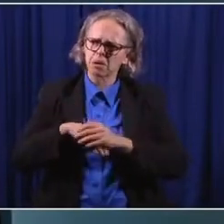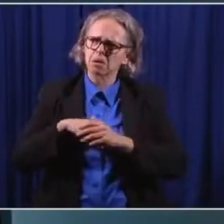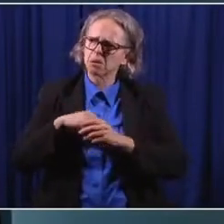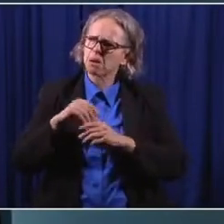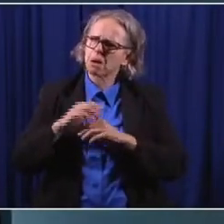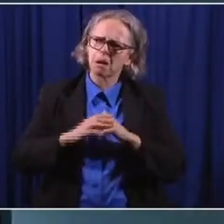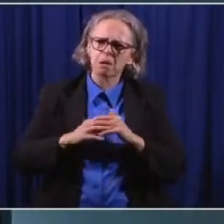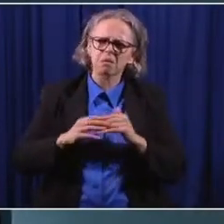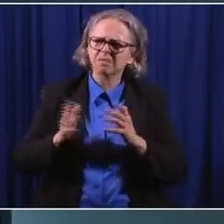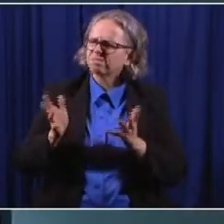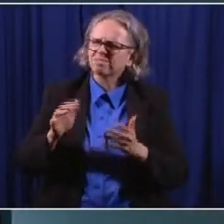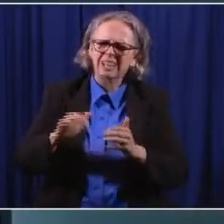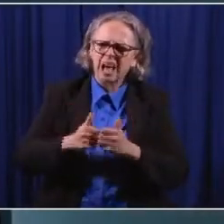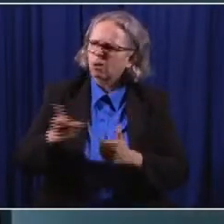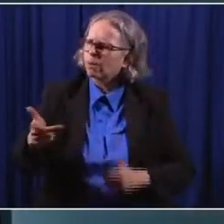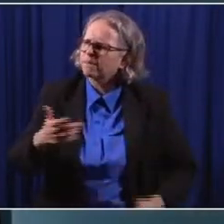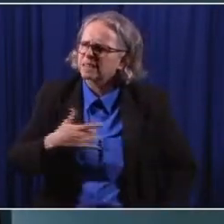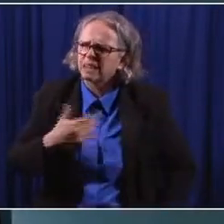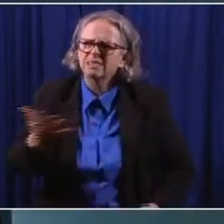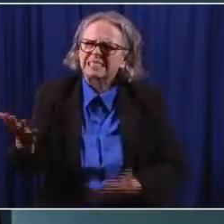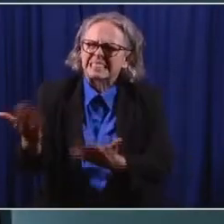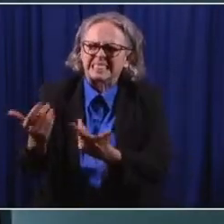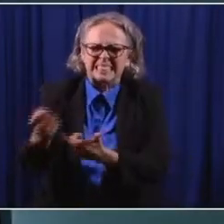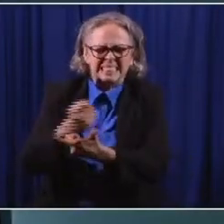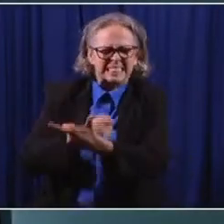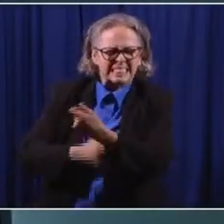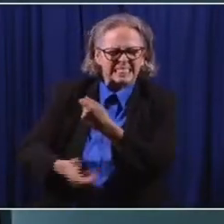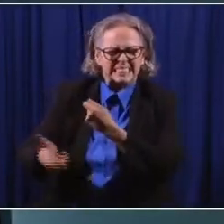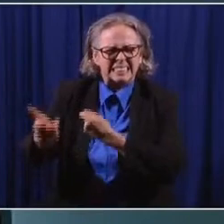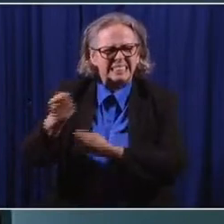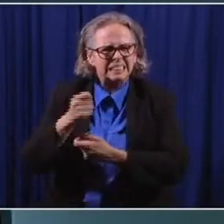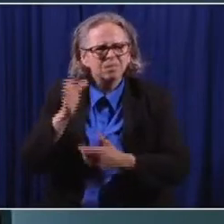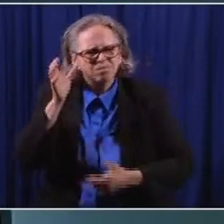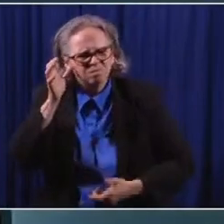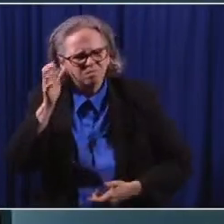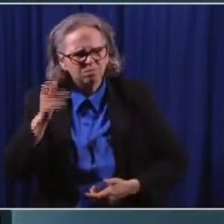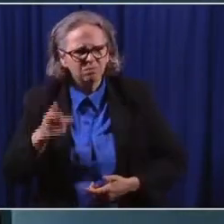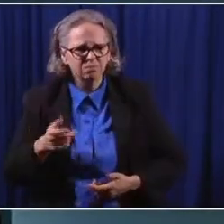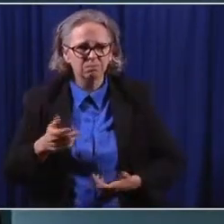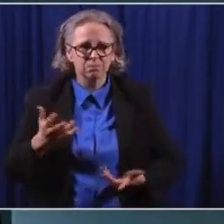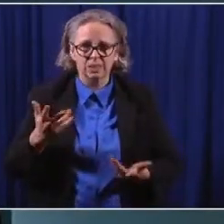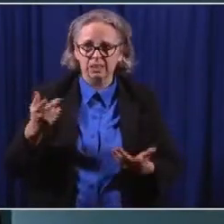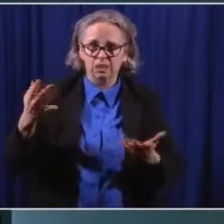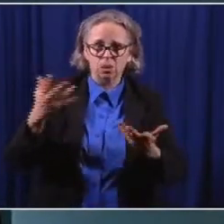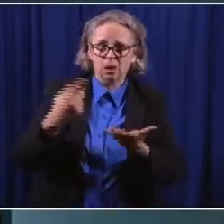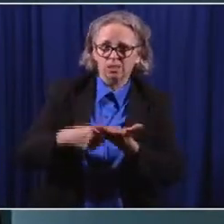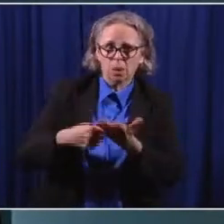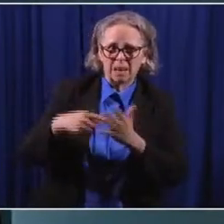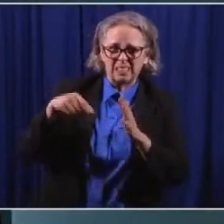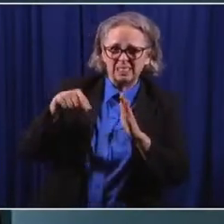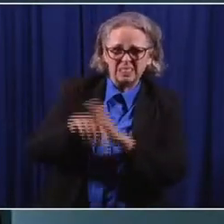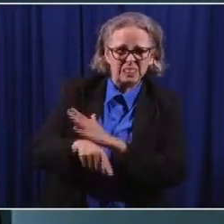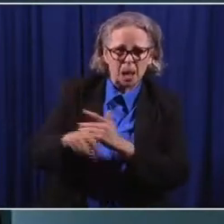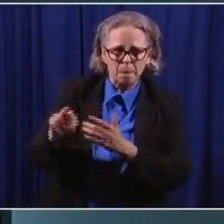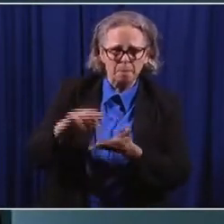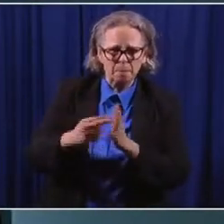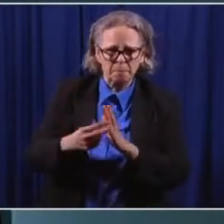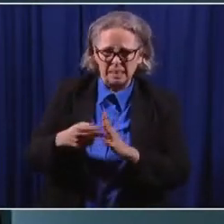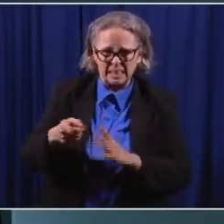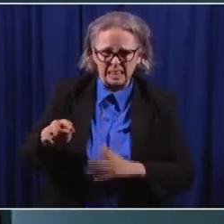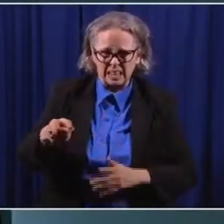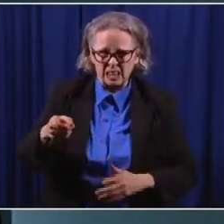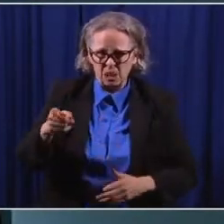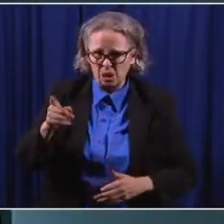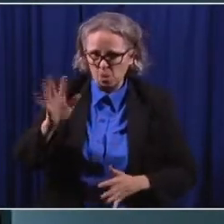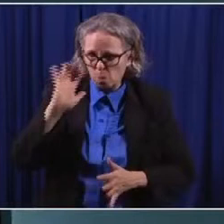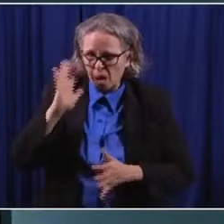be a good listener. Talking about suicide does not mean that you're putting the idea of suicide in someone's mind. It doesn't make